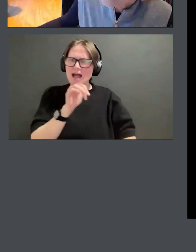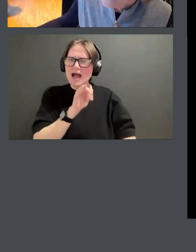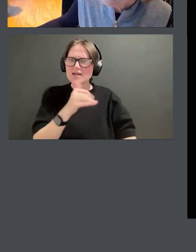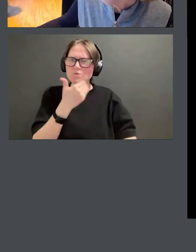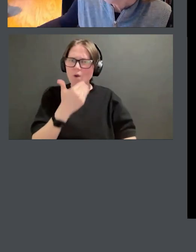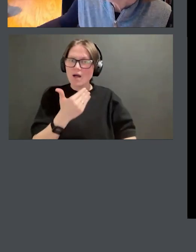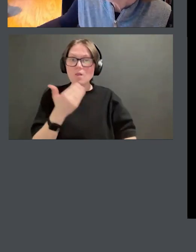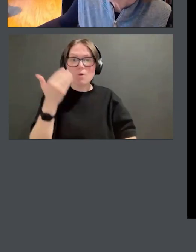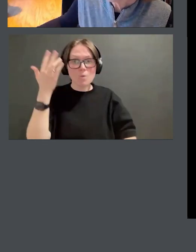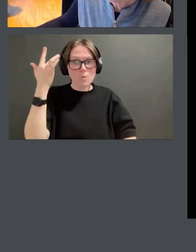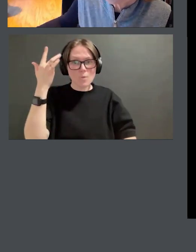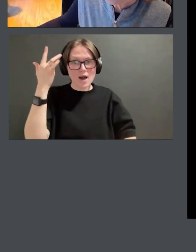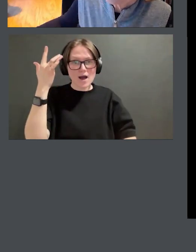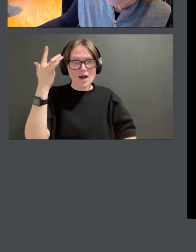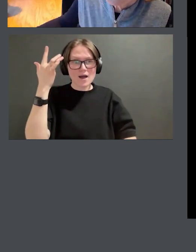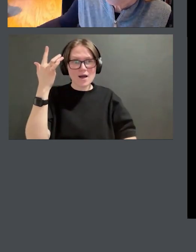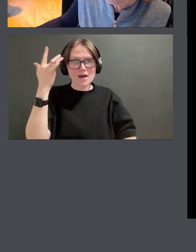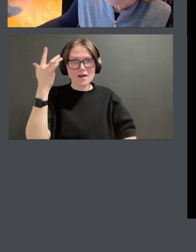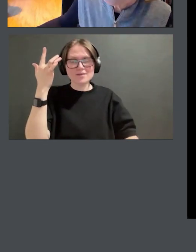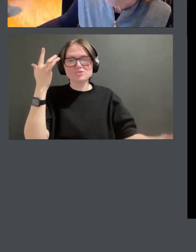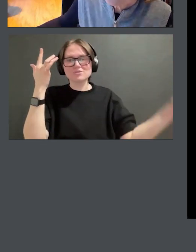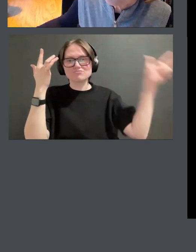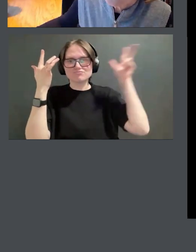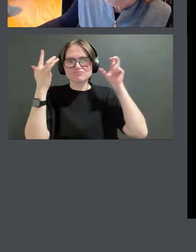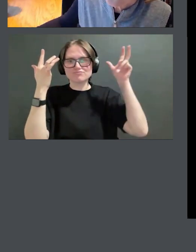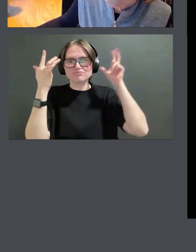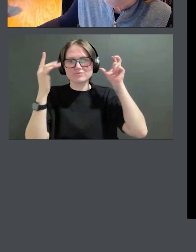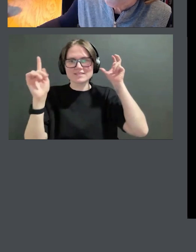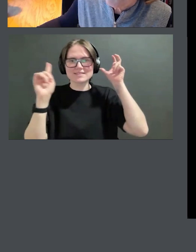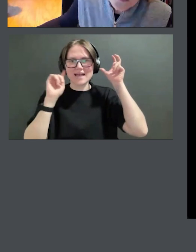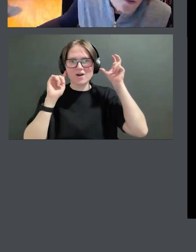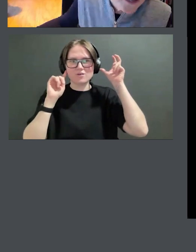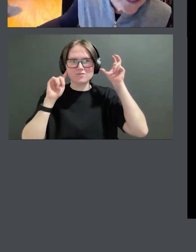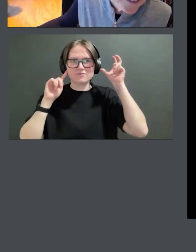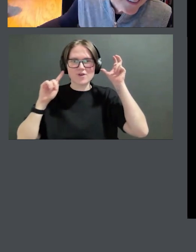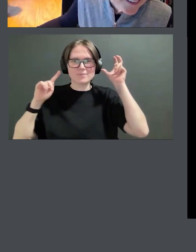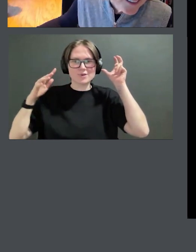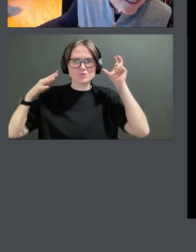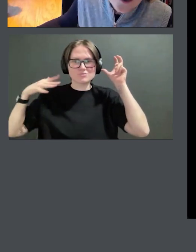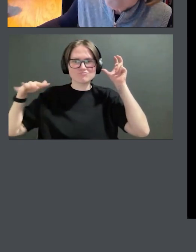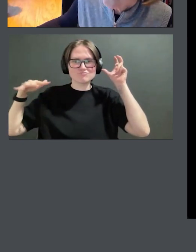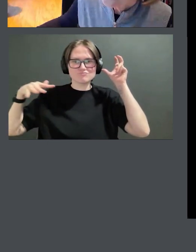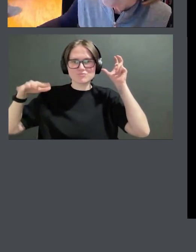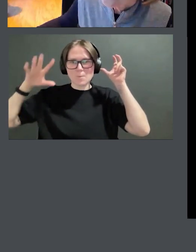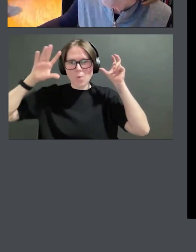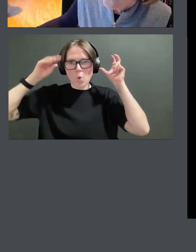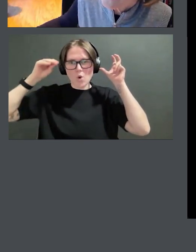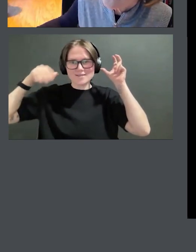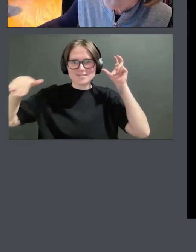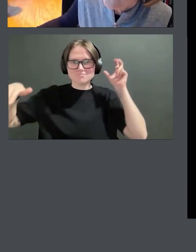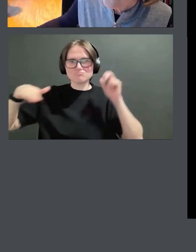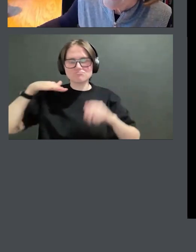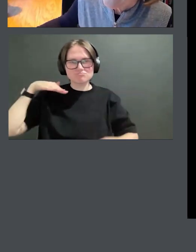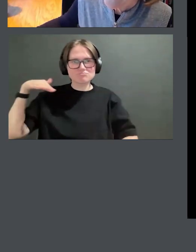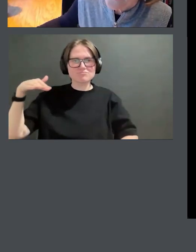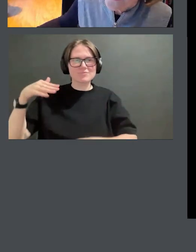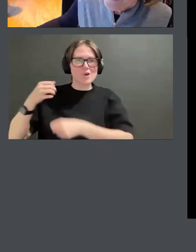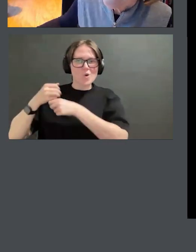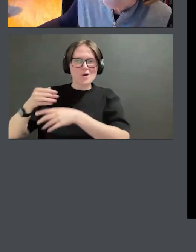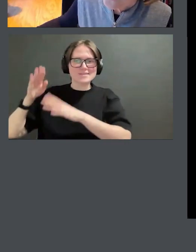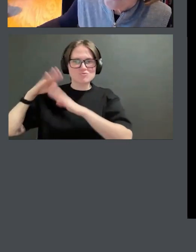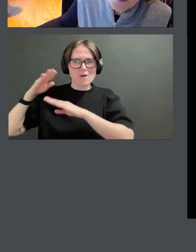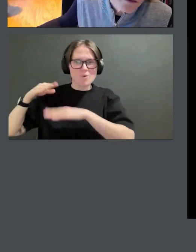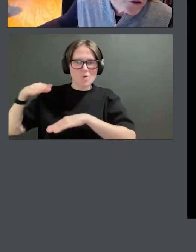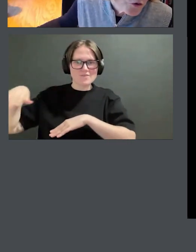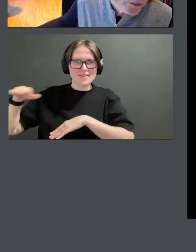is that? Because she's picking up the sound of these crazy little boys who are causing trouble back here, and